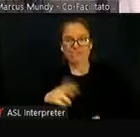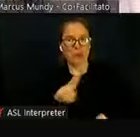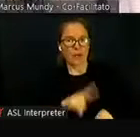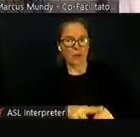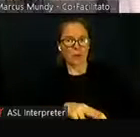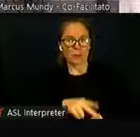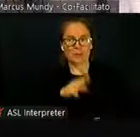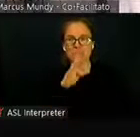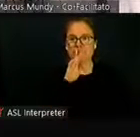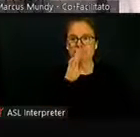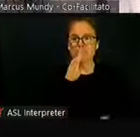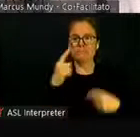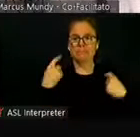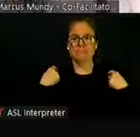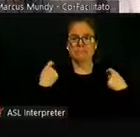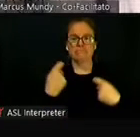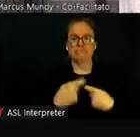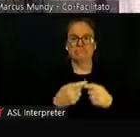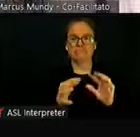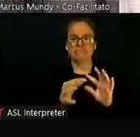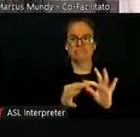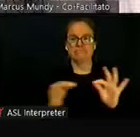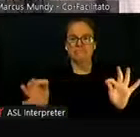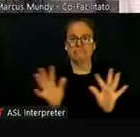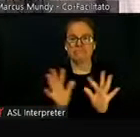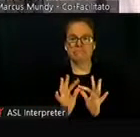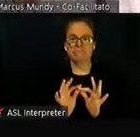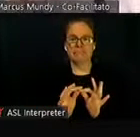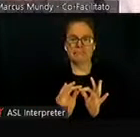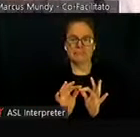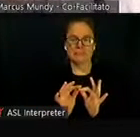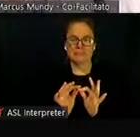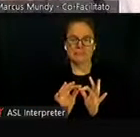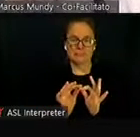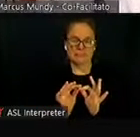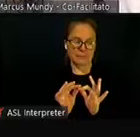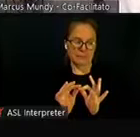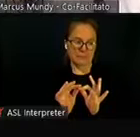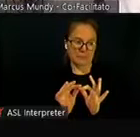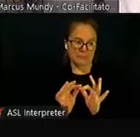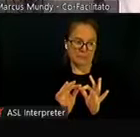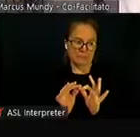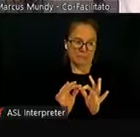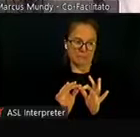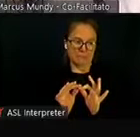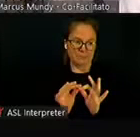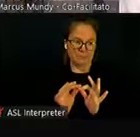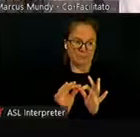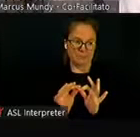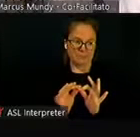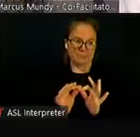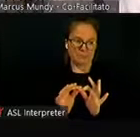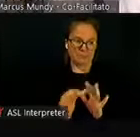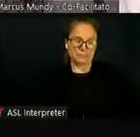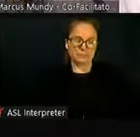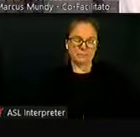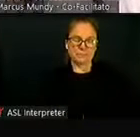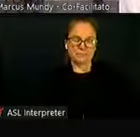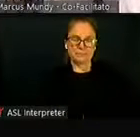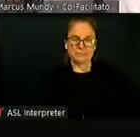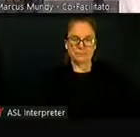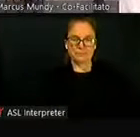Gracias por acompañarnos esta tarde. Si quiere accesar esta conversación en español, puede elegir el canal de español por la